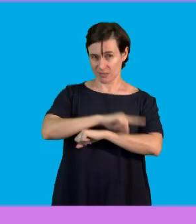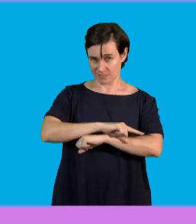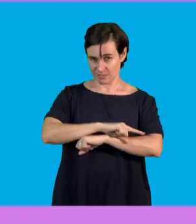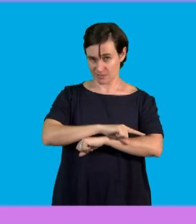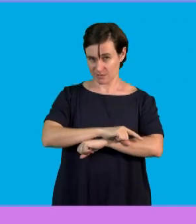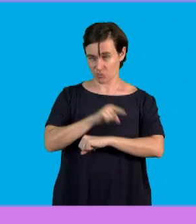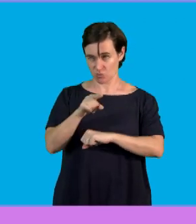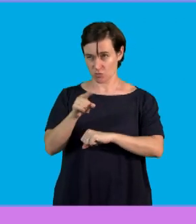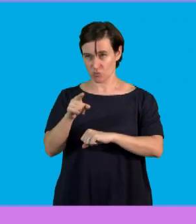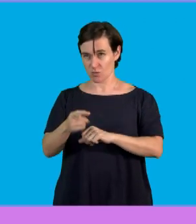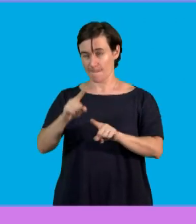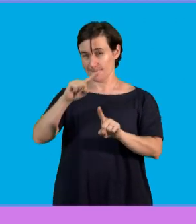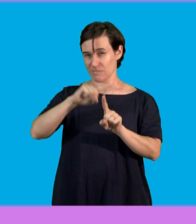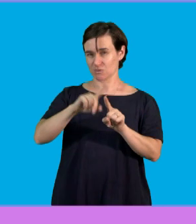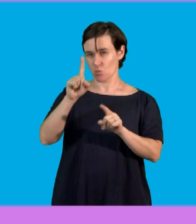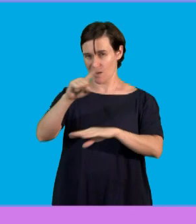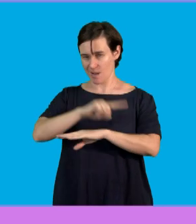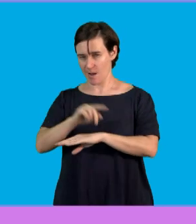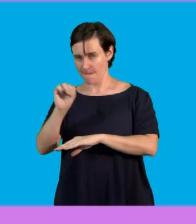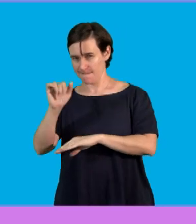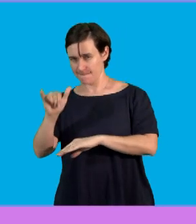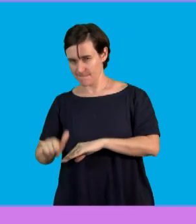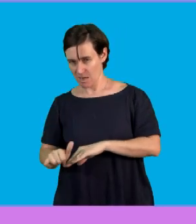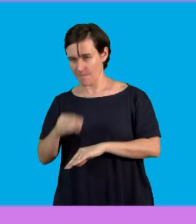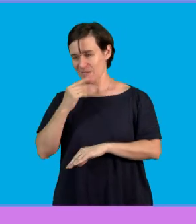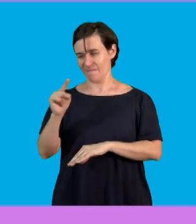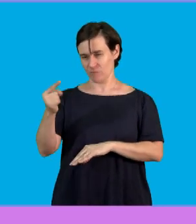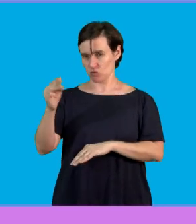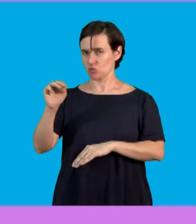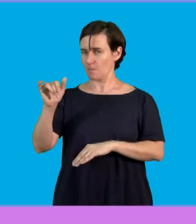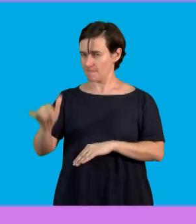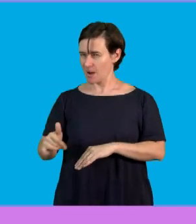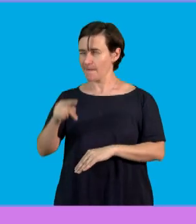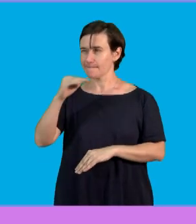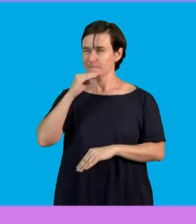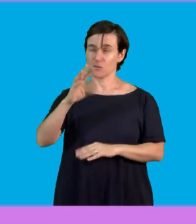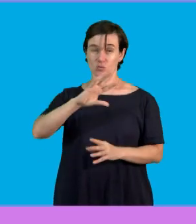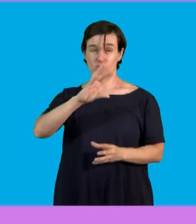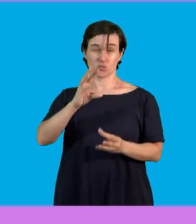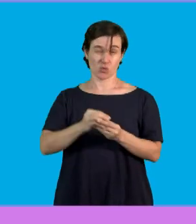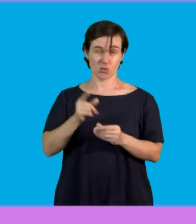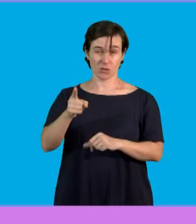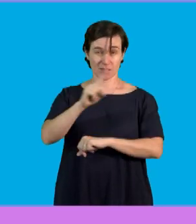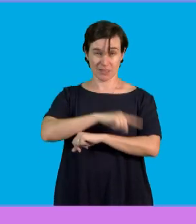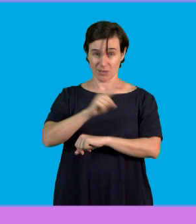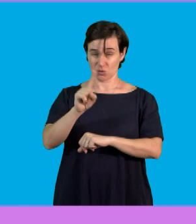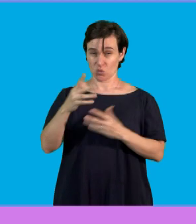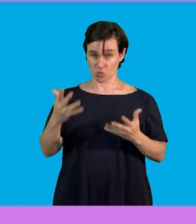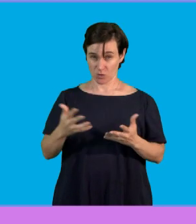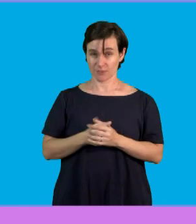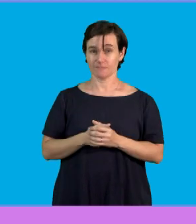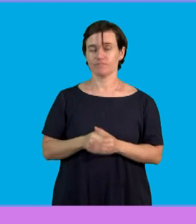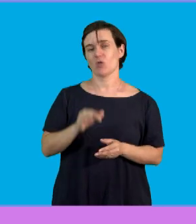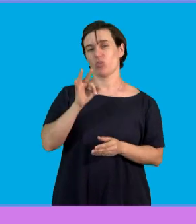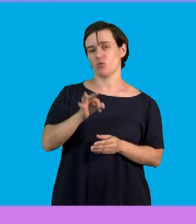only having one day in May, of which is the 1st of May. So you're going to have 12 plus 1, of which you are going to